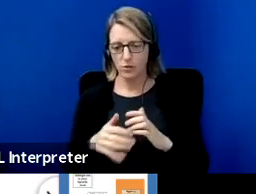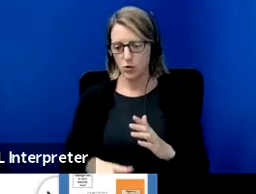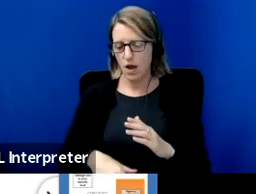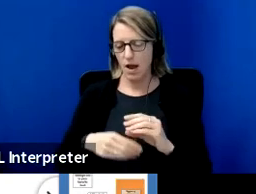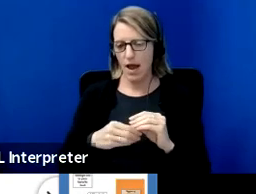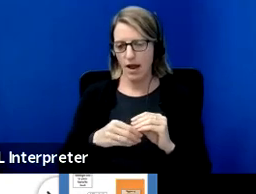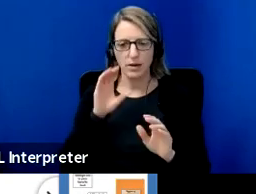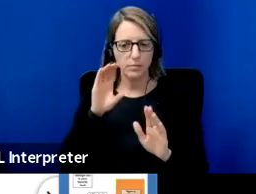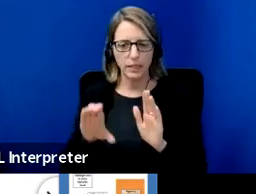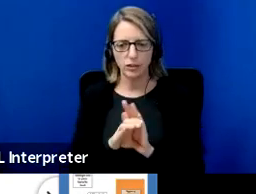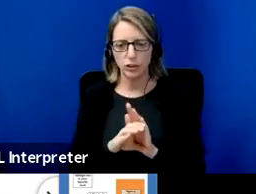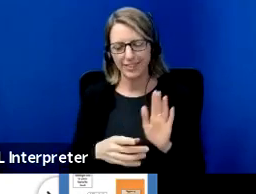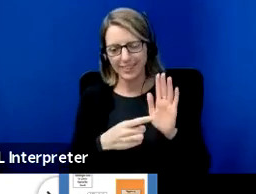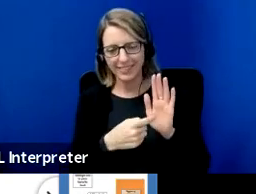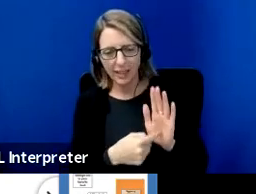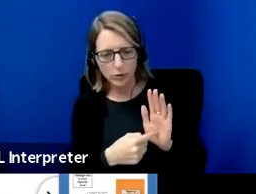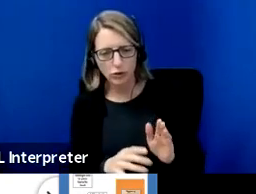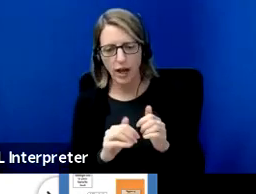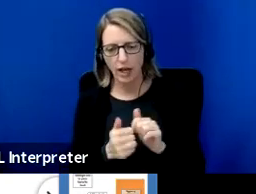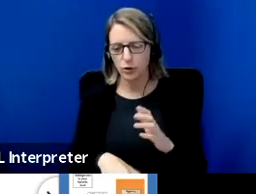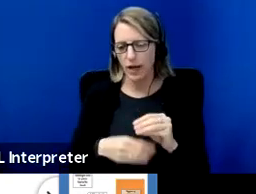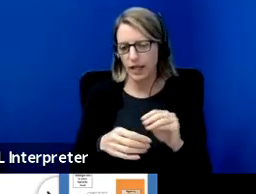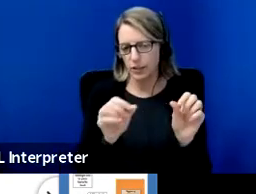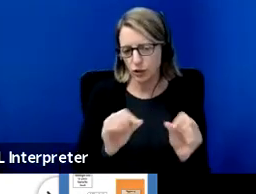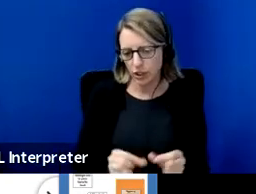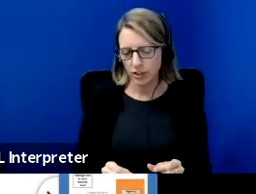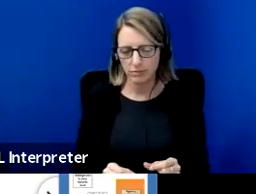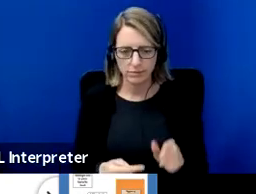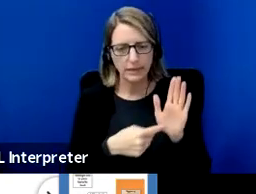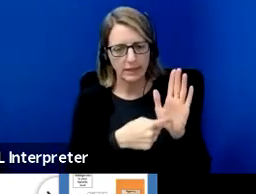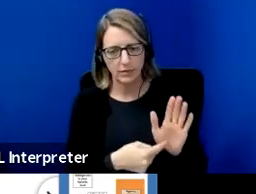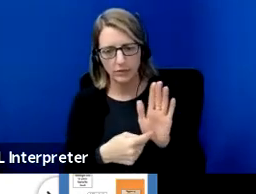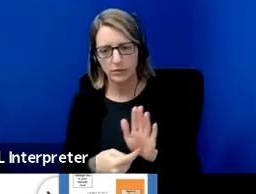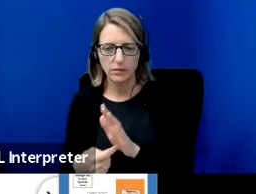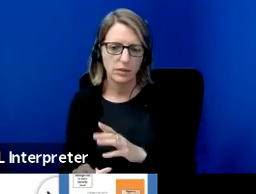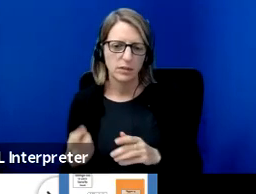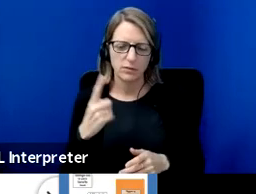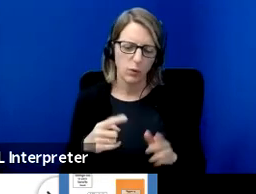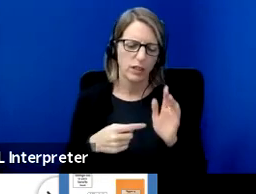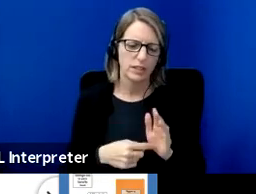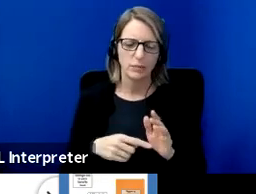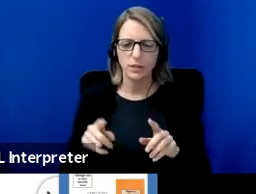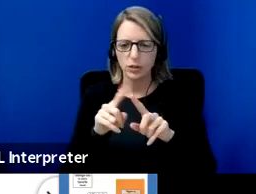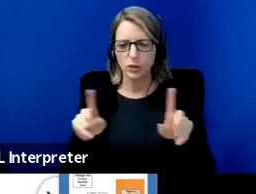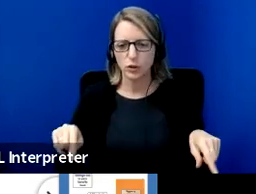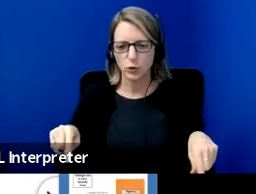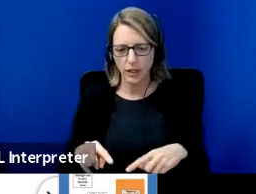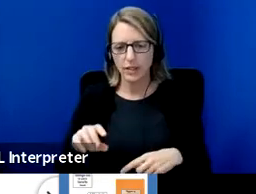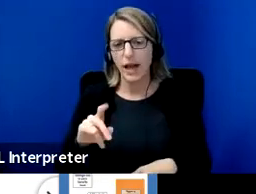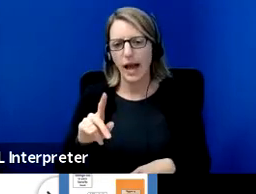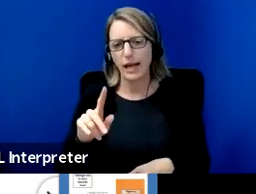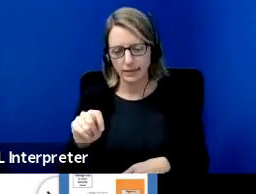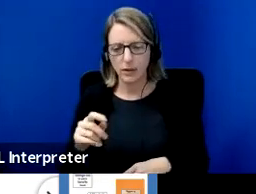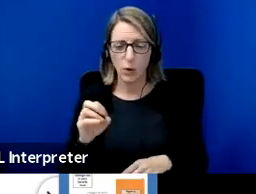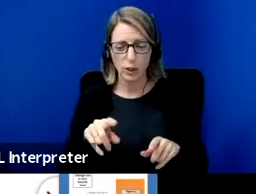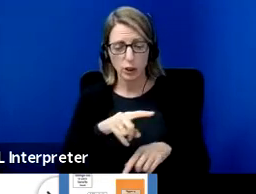picture, demonstrate how to add a shape, and demonstrate how to do this. So using, for example, Screencastify, Zoom if you're in a meeting